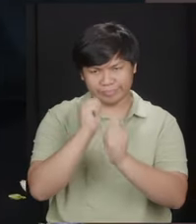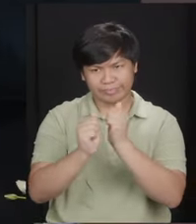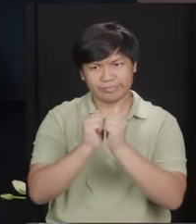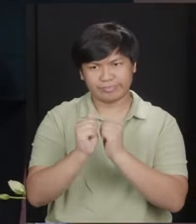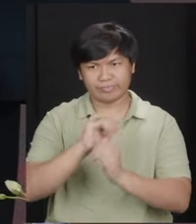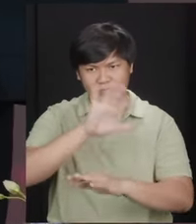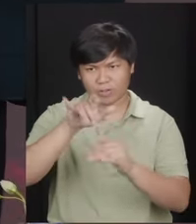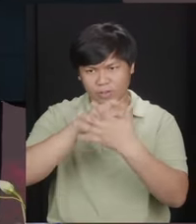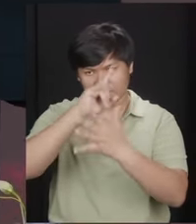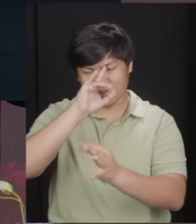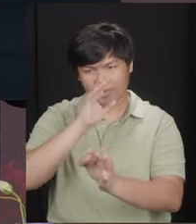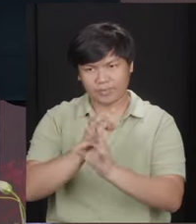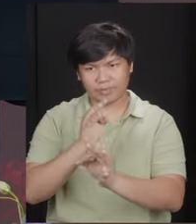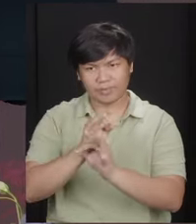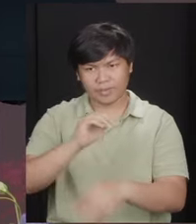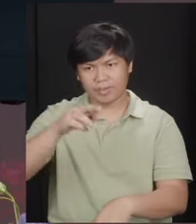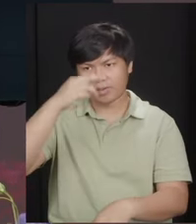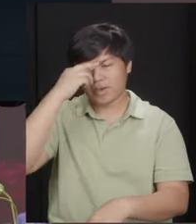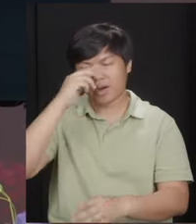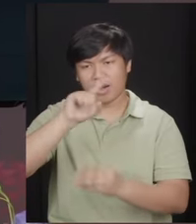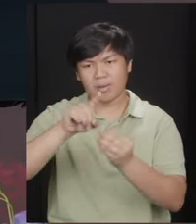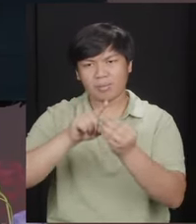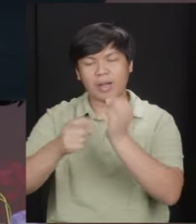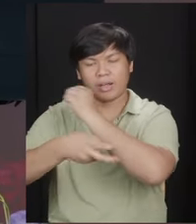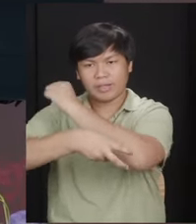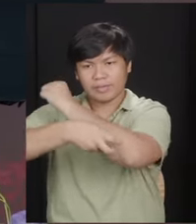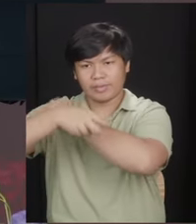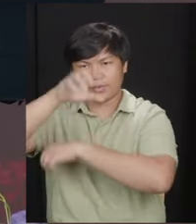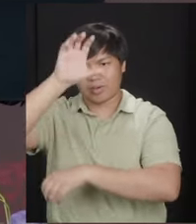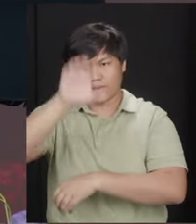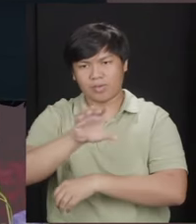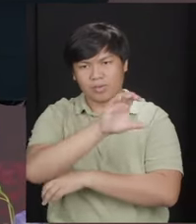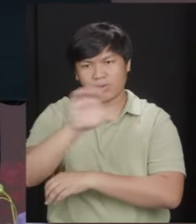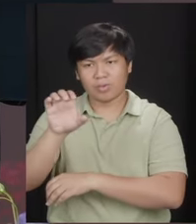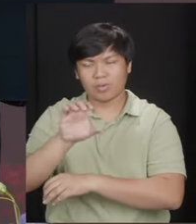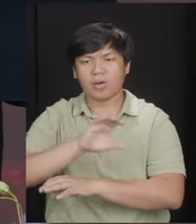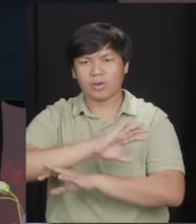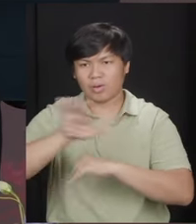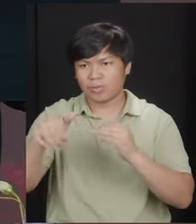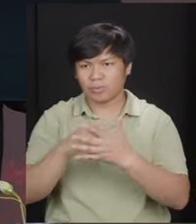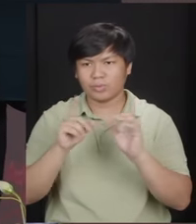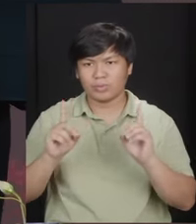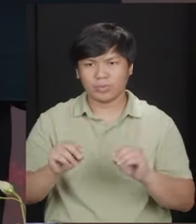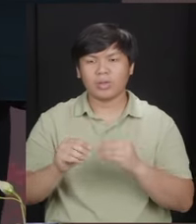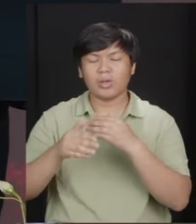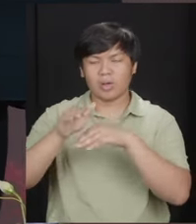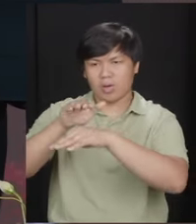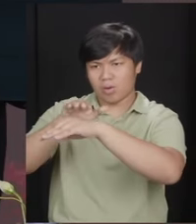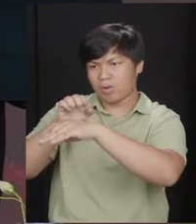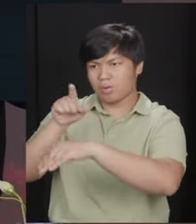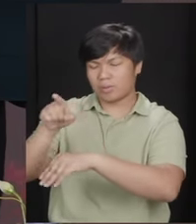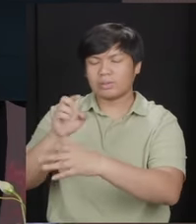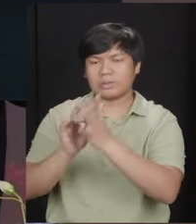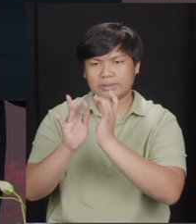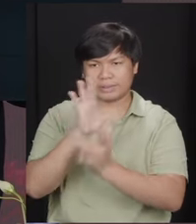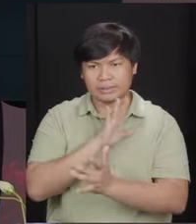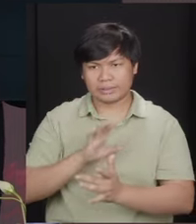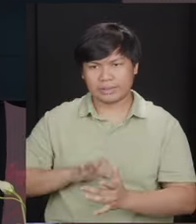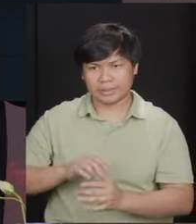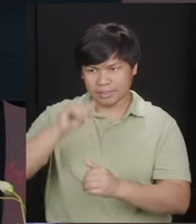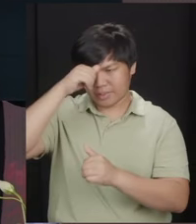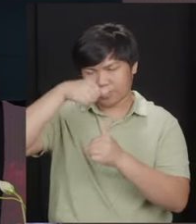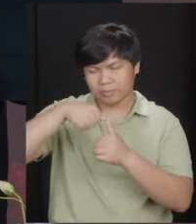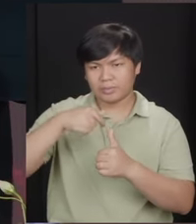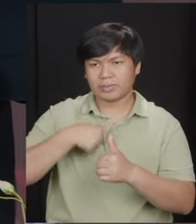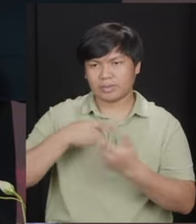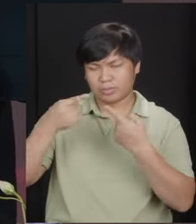are faith because it reminds me always of the thief on the cross. Remember, that's all he did. He just called on Christ. "Remember me when you come